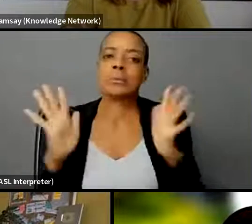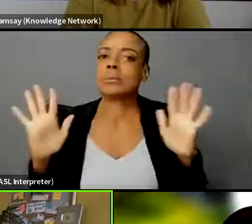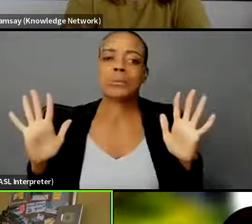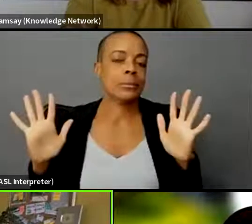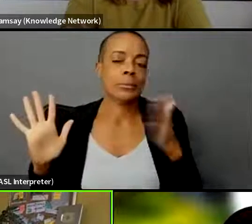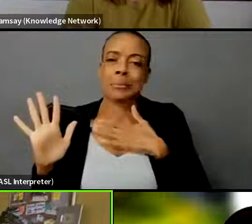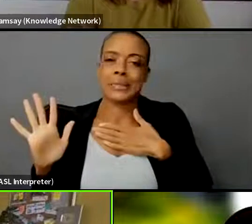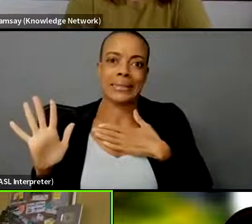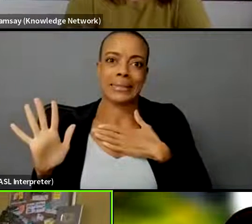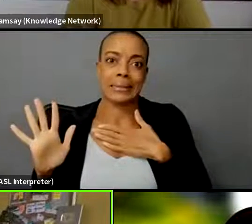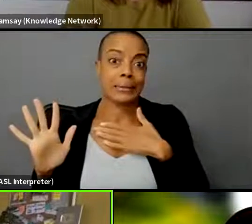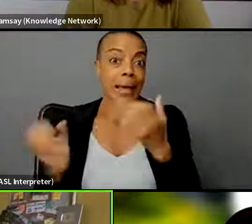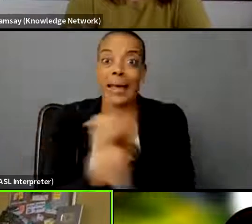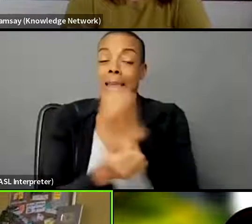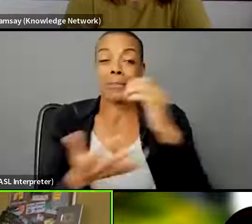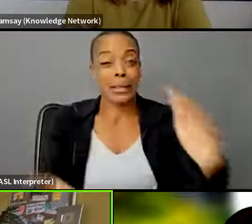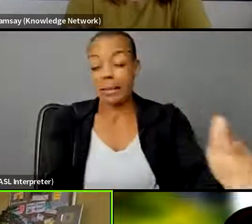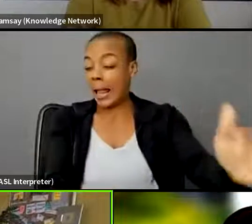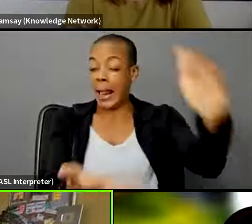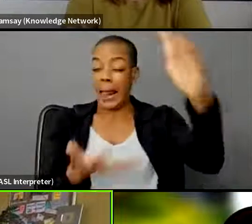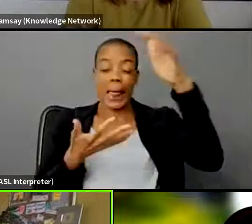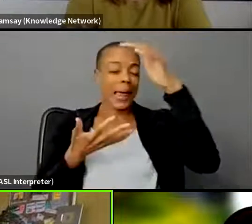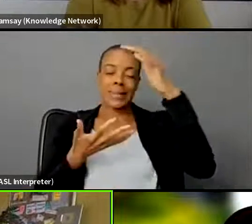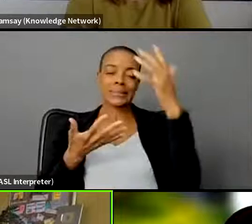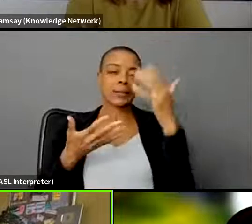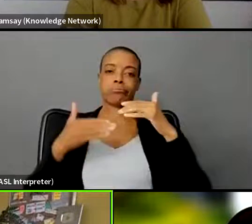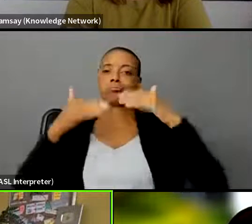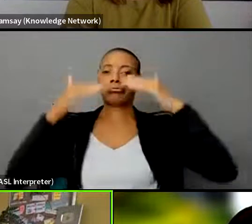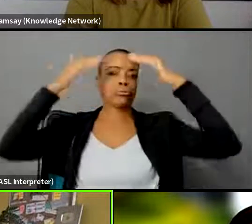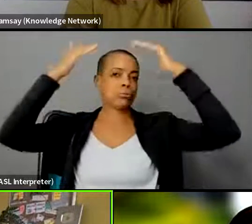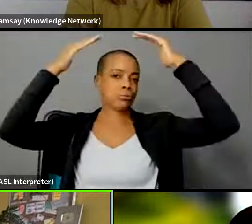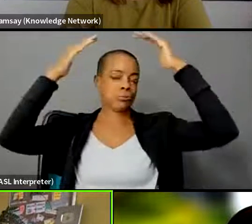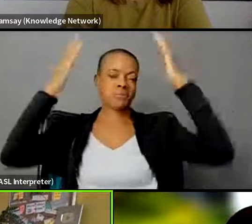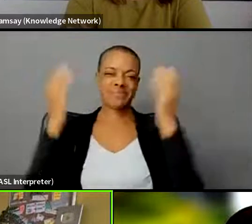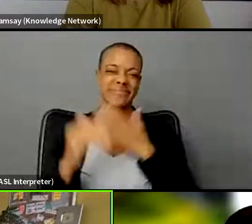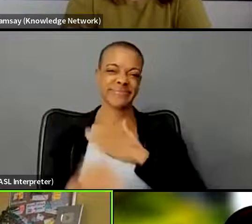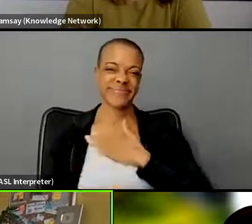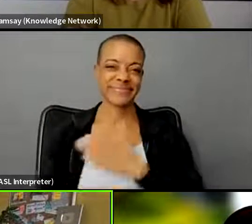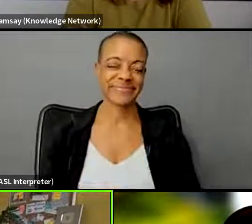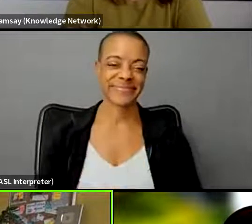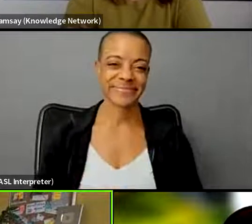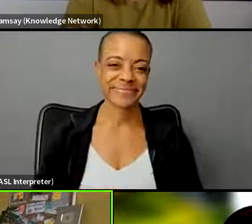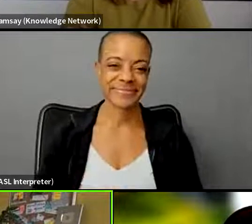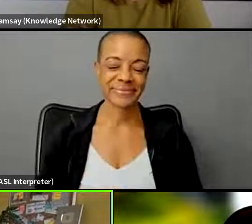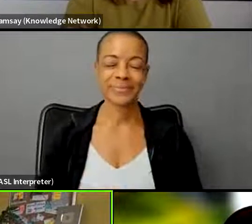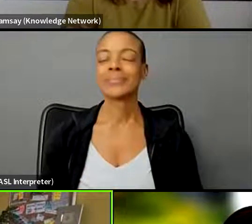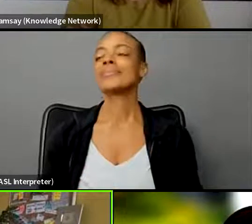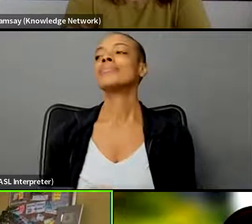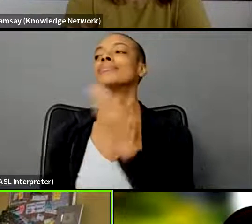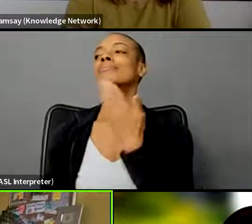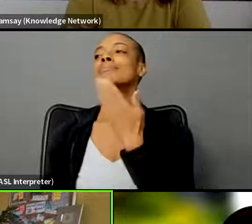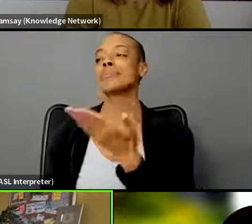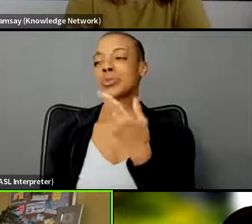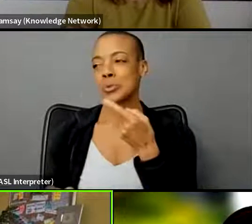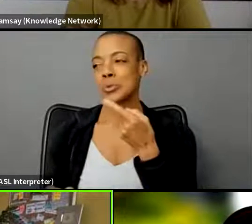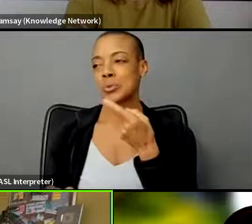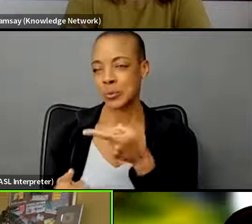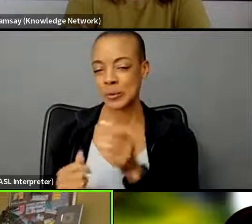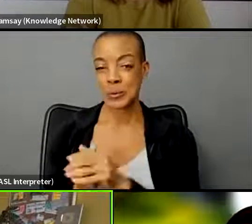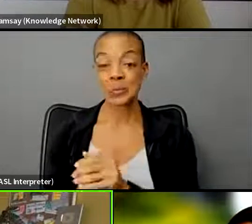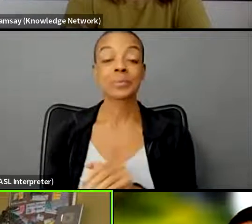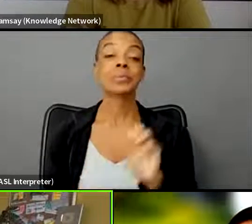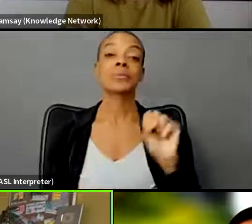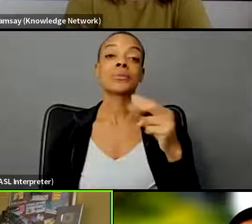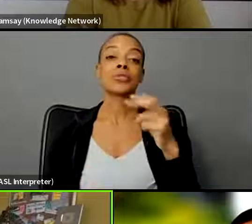I think that's a great takeaway to have. Okay, so How about Sheila? I'll ask you next.